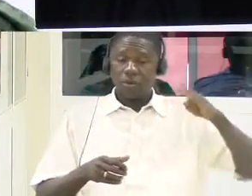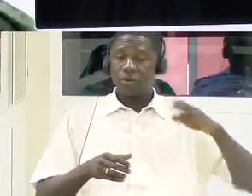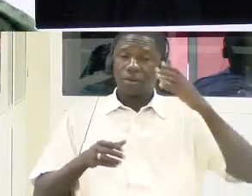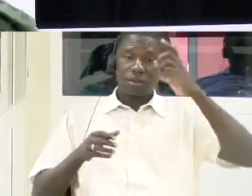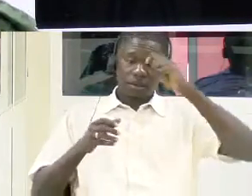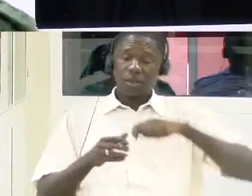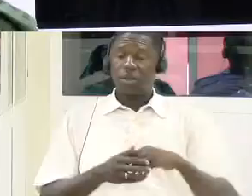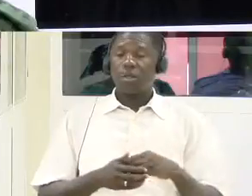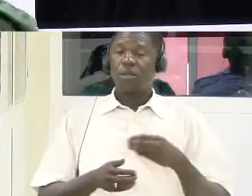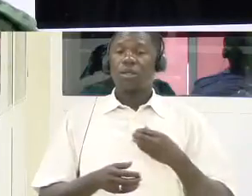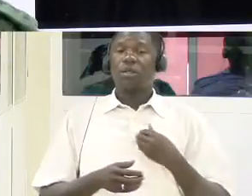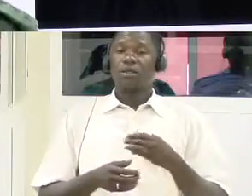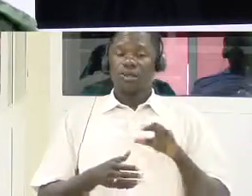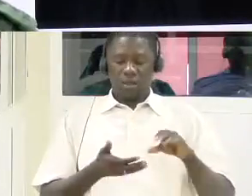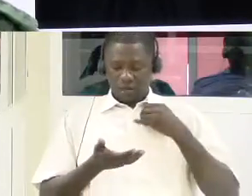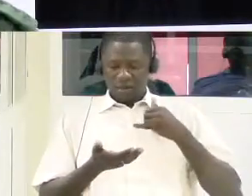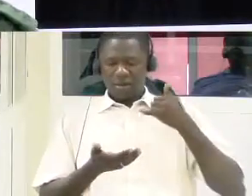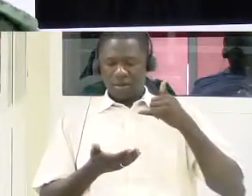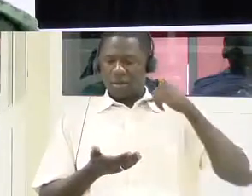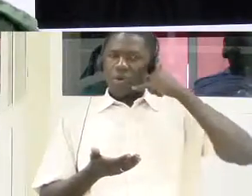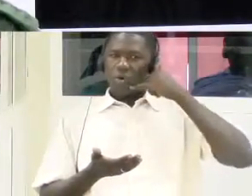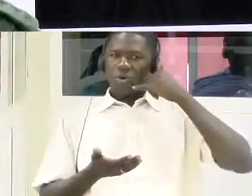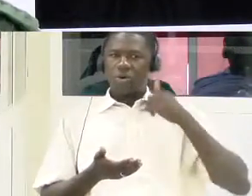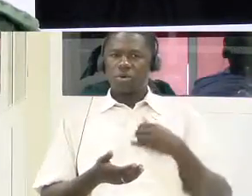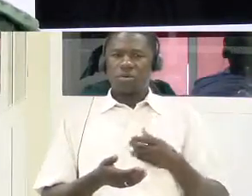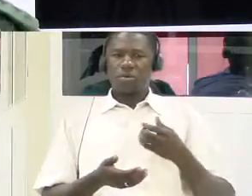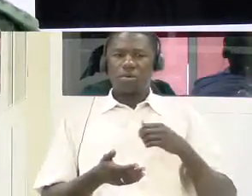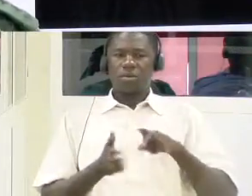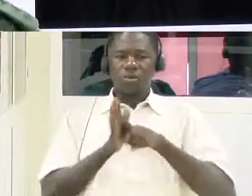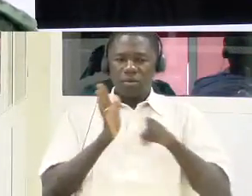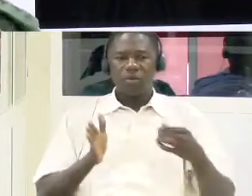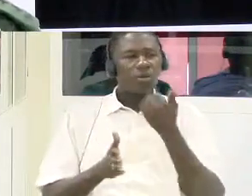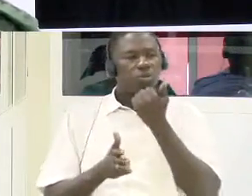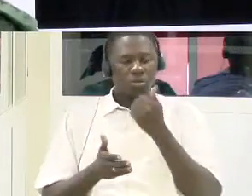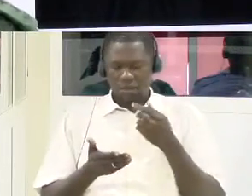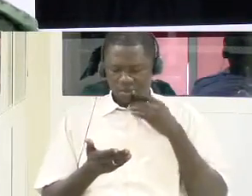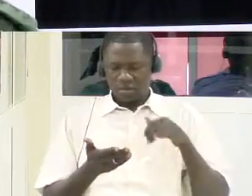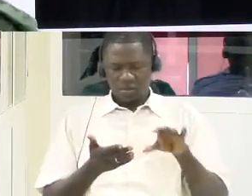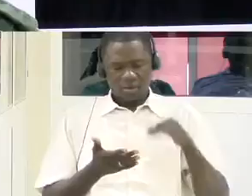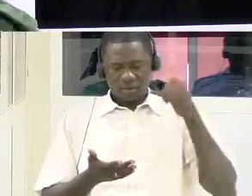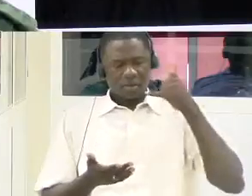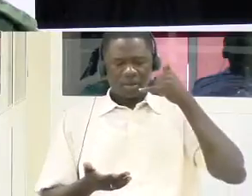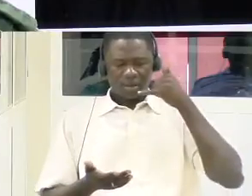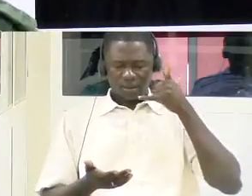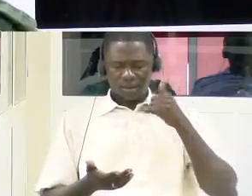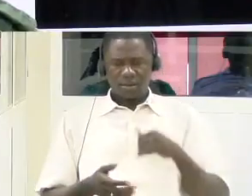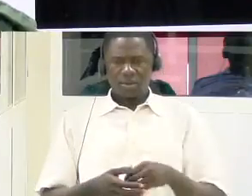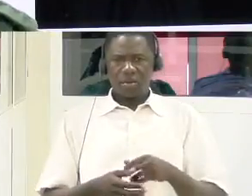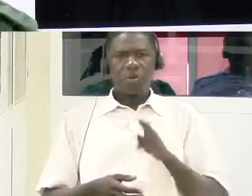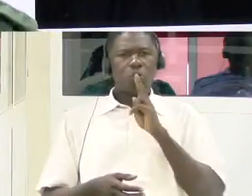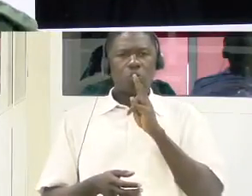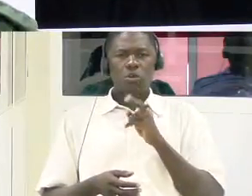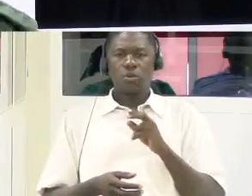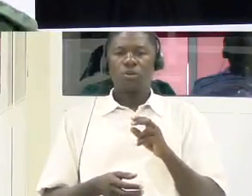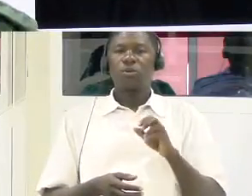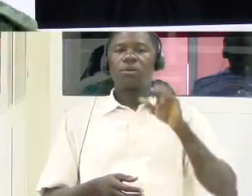received a call. It was a private number, and then I picked the call, and it happened to be General Suleiman Baji.